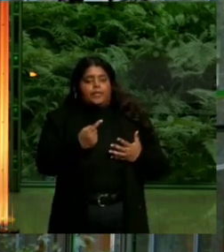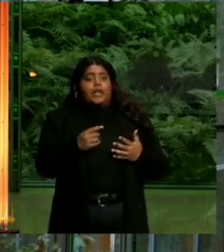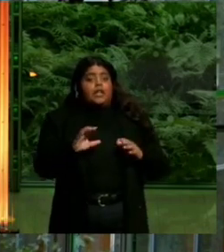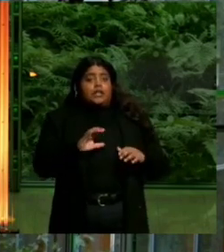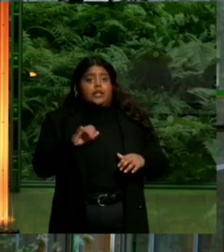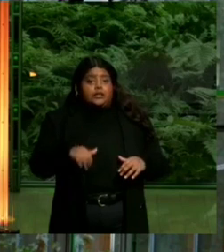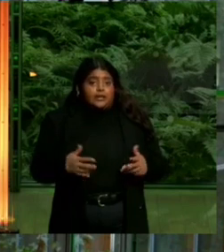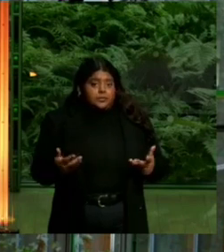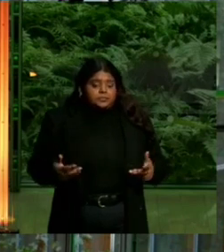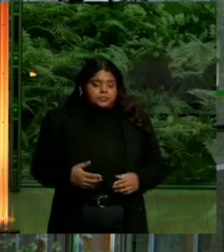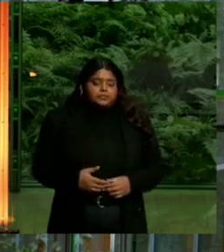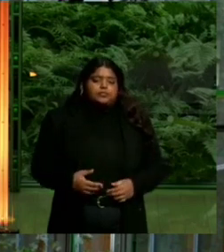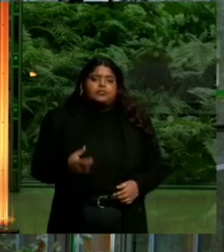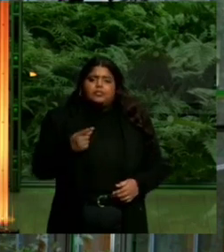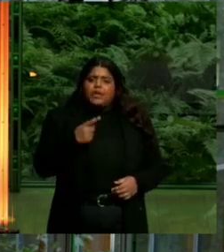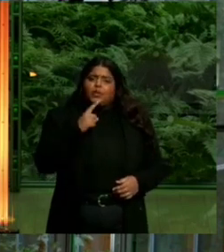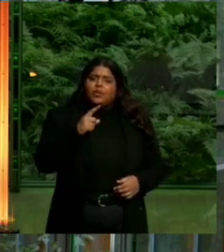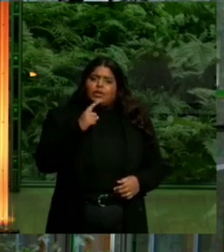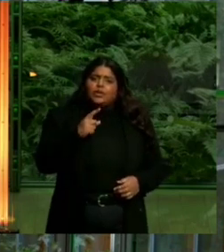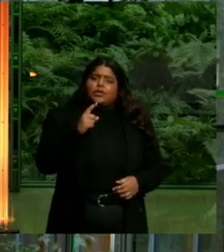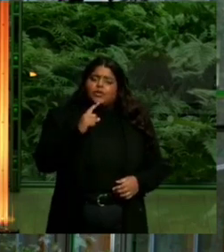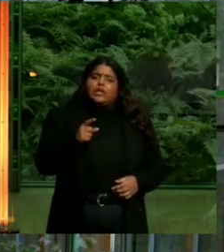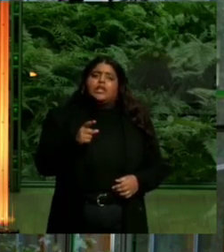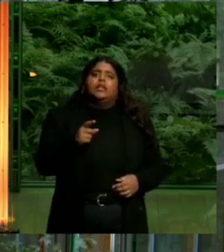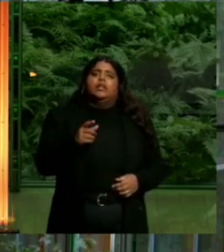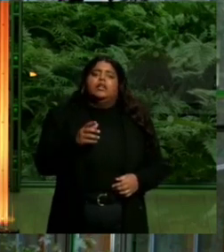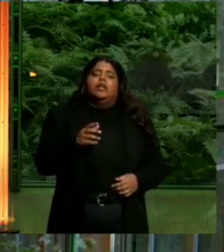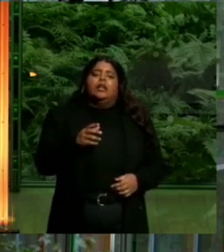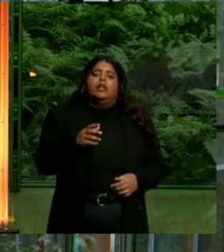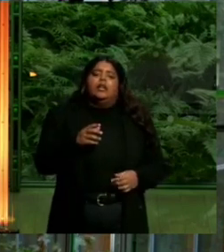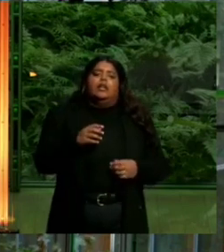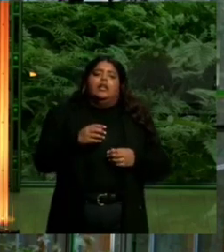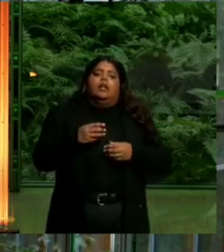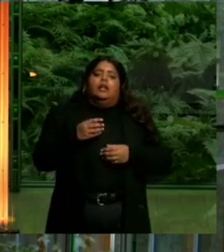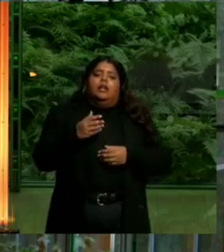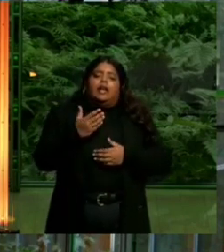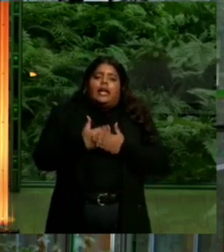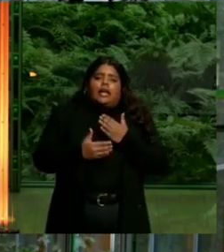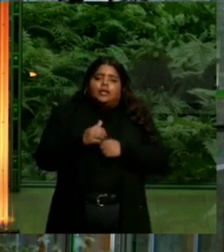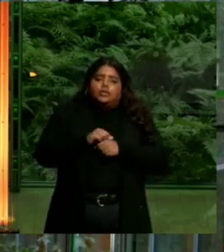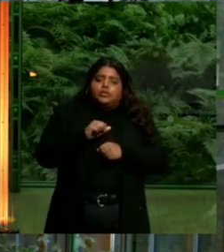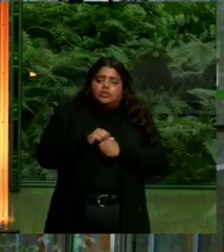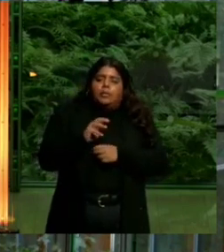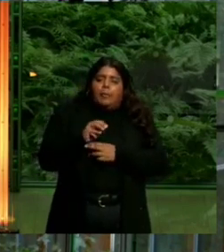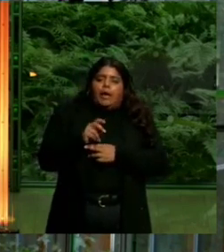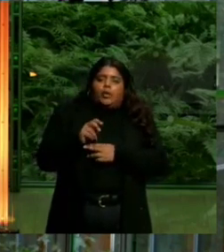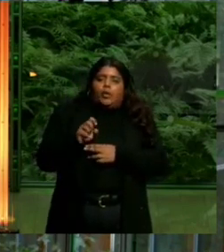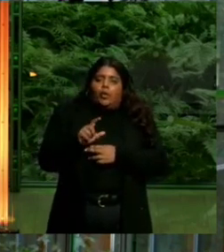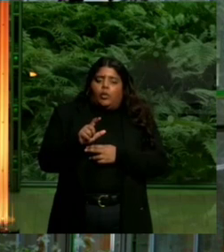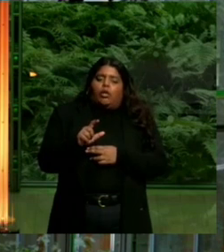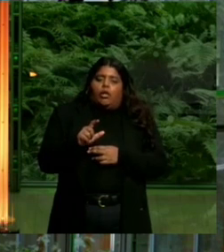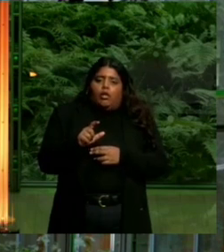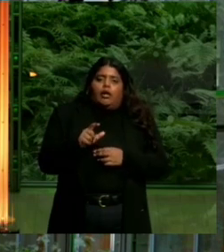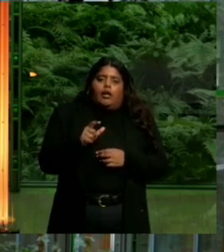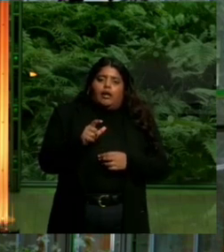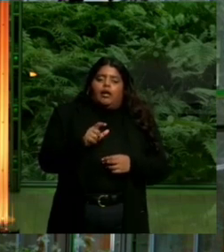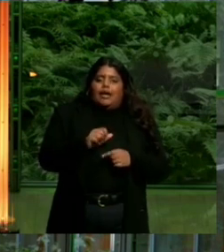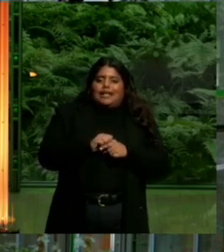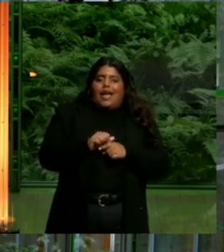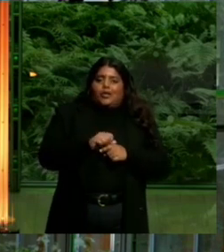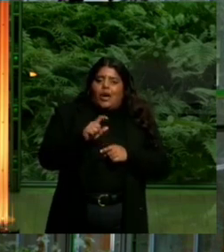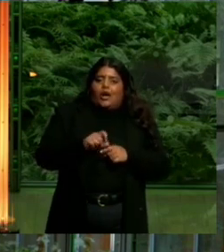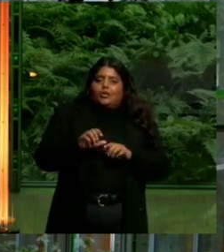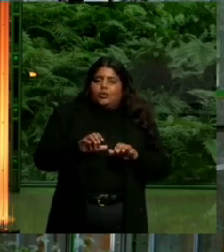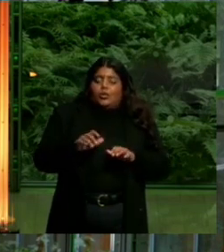job. And this was like a really manual task for account executives or salespeople that they had to do manually before, and it's